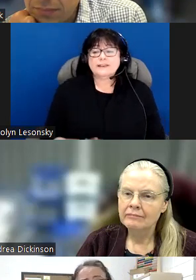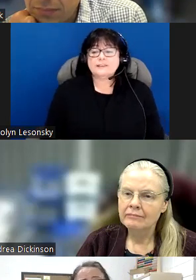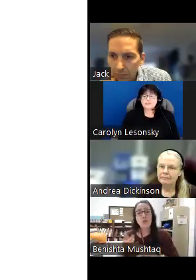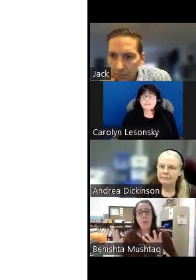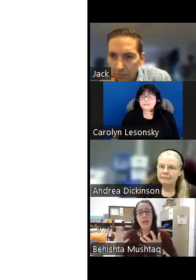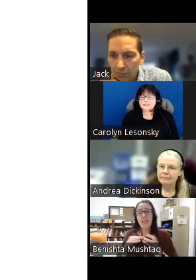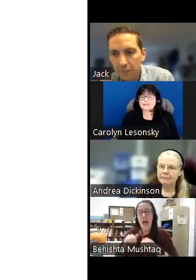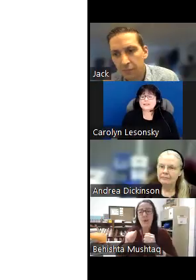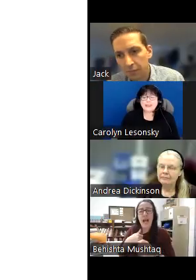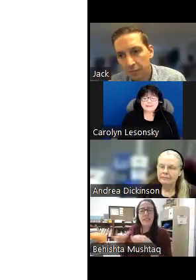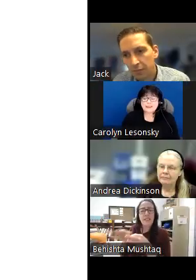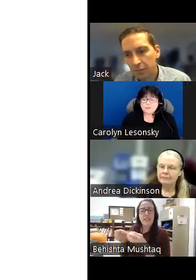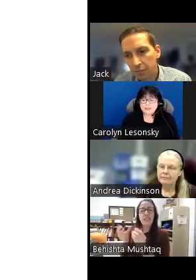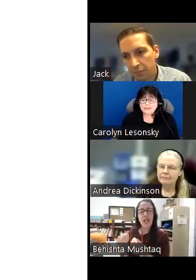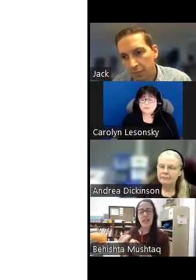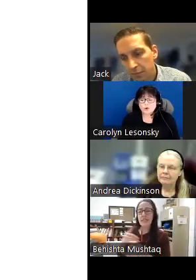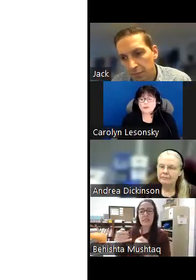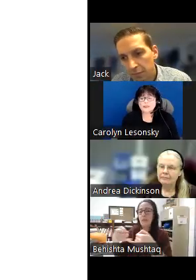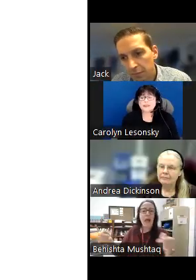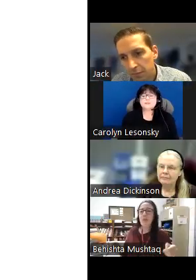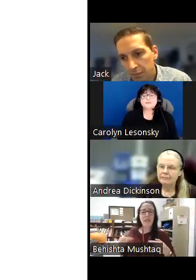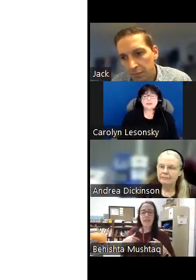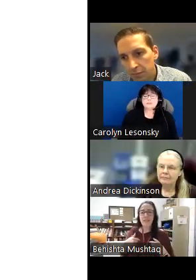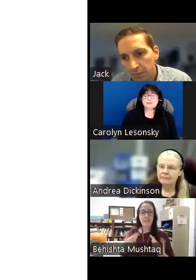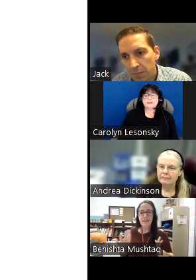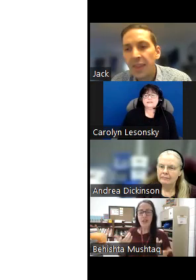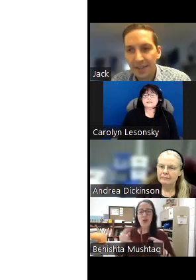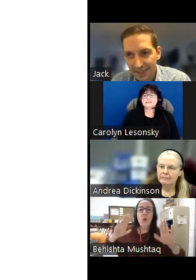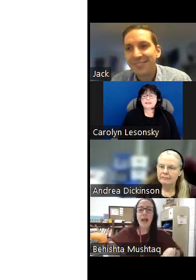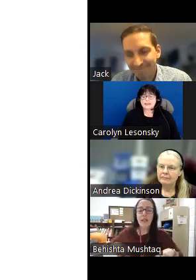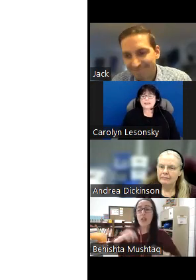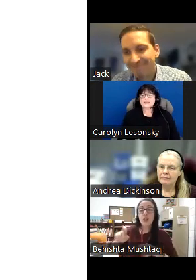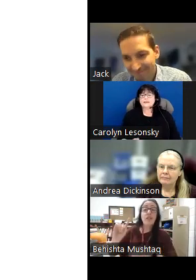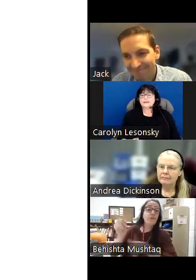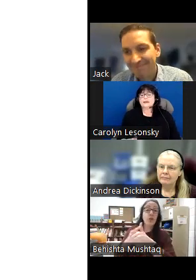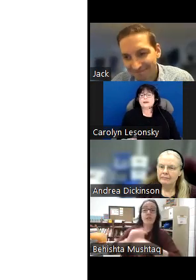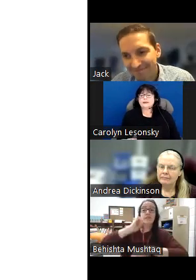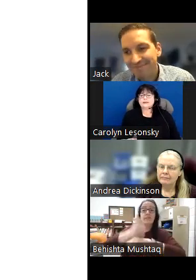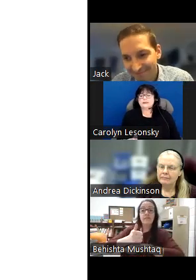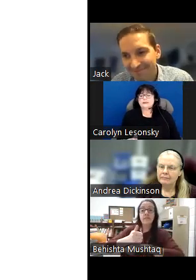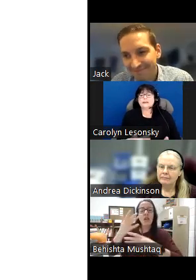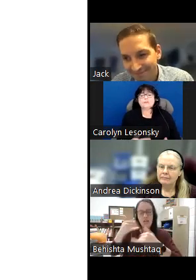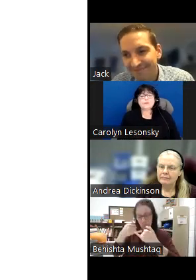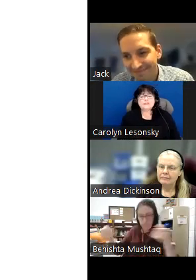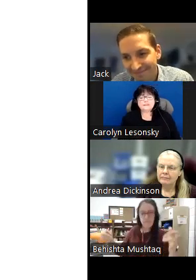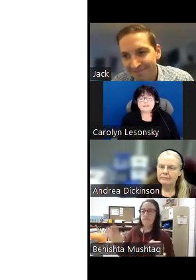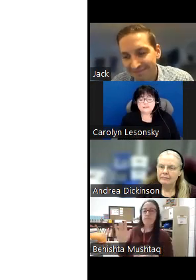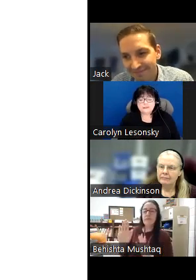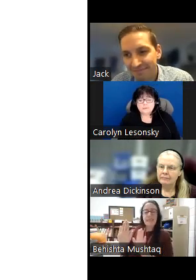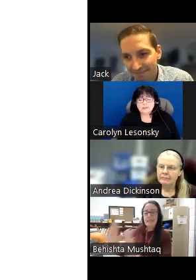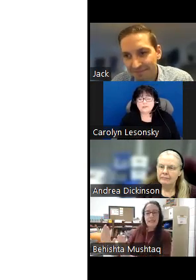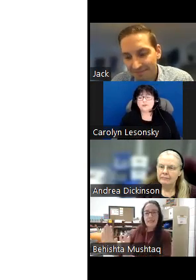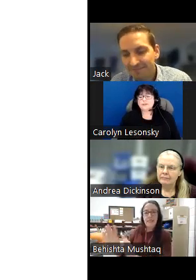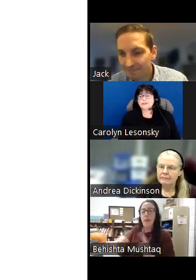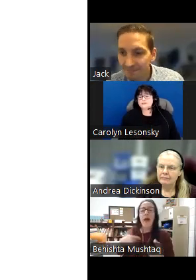when I suggest that they can't tell me anymore, they get upset because they say, that I've always listened to